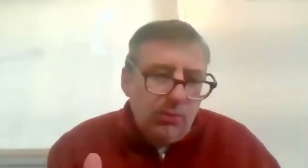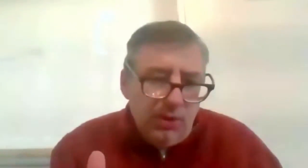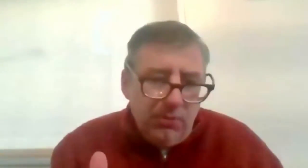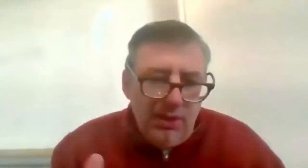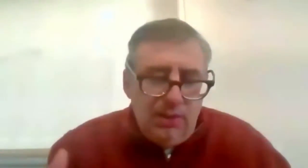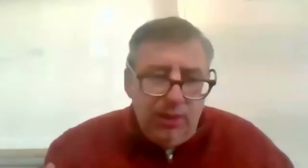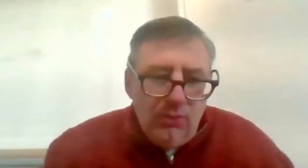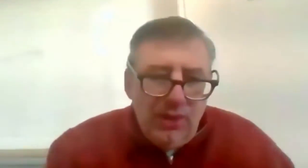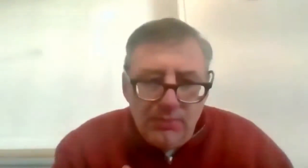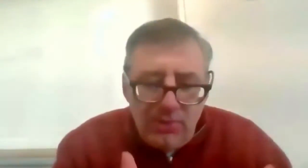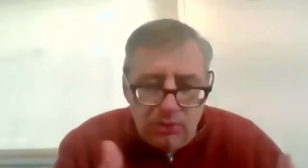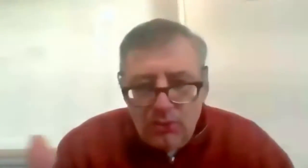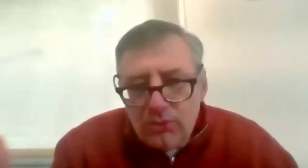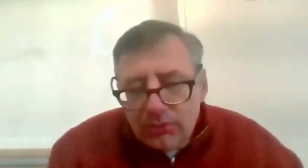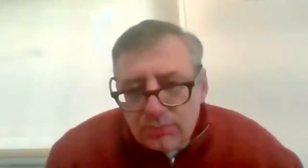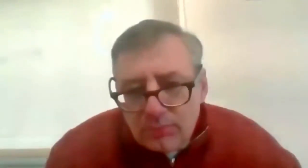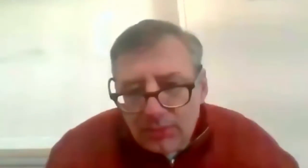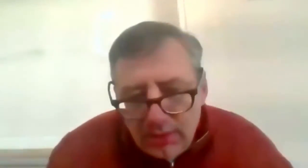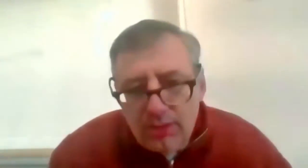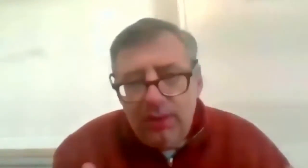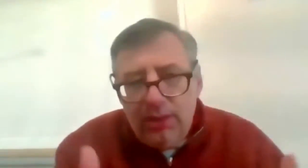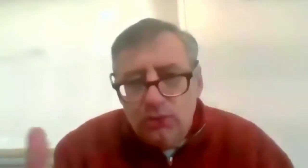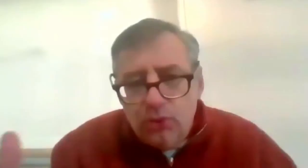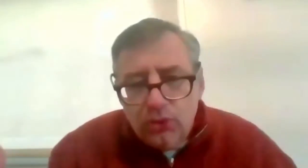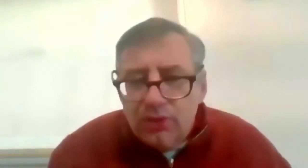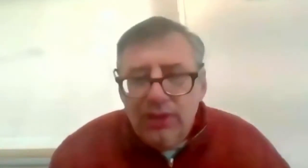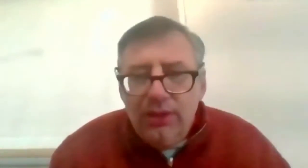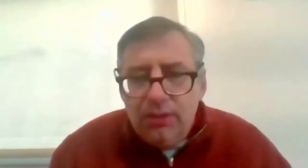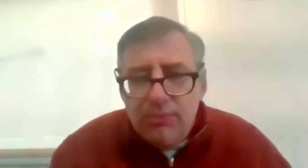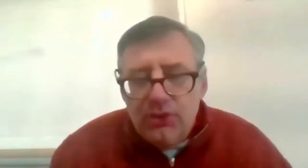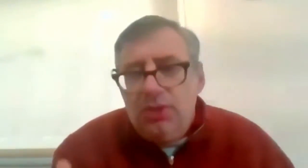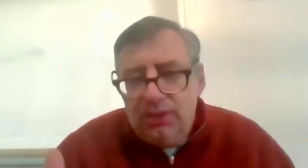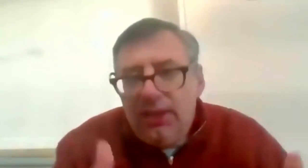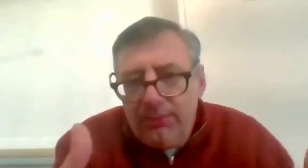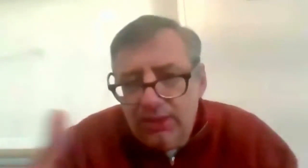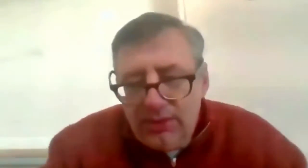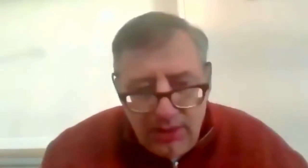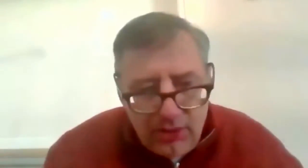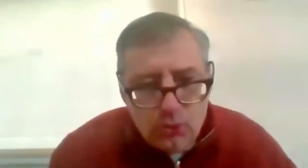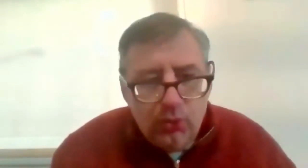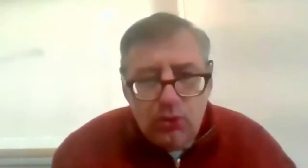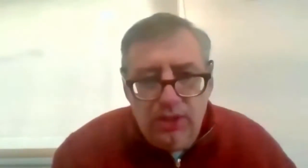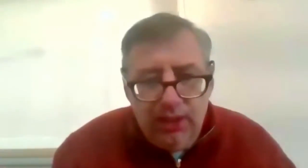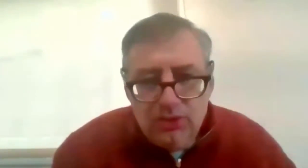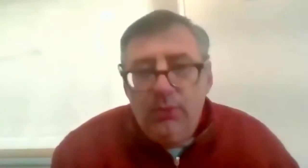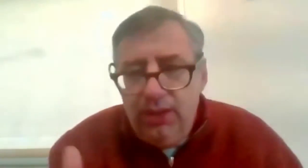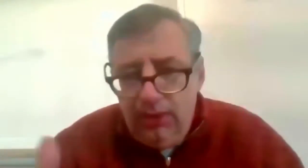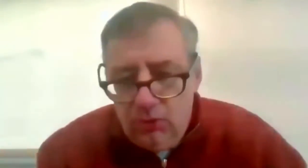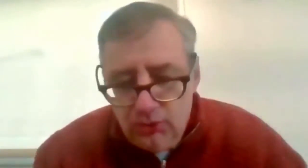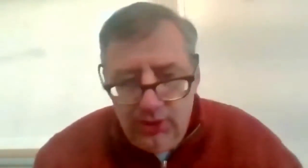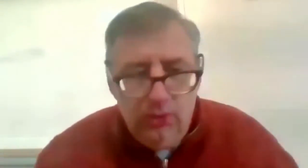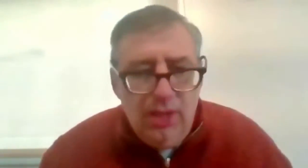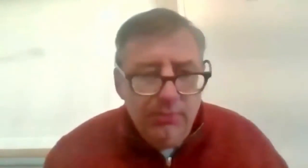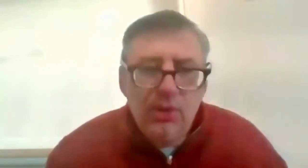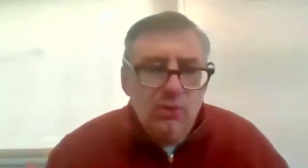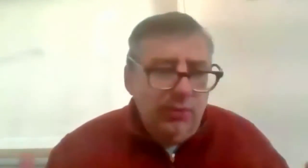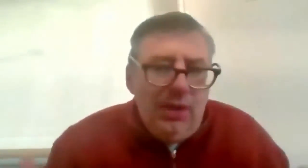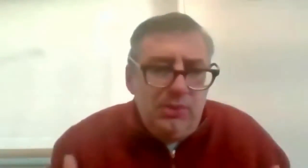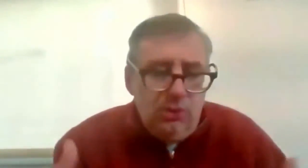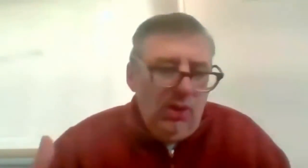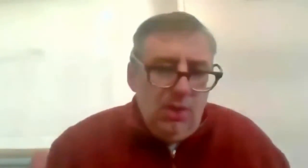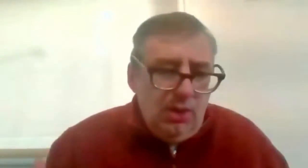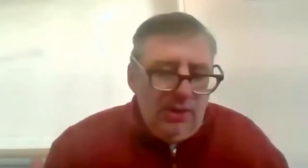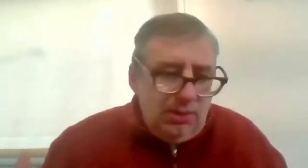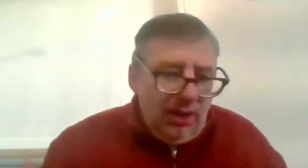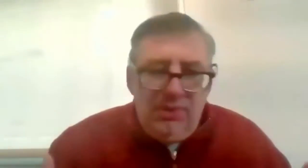in this first stage, moves within the realm